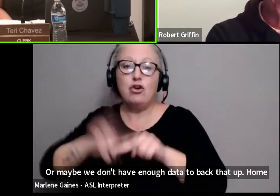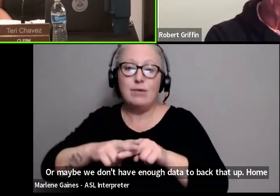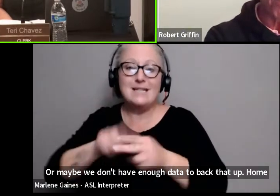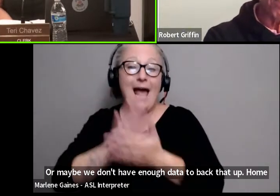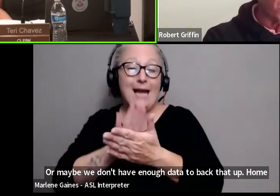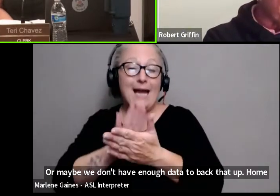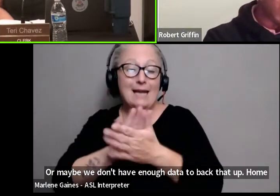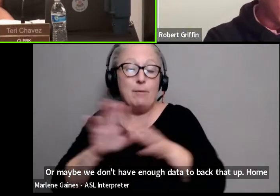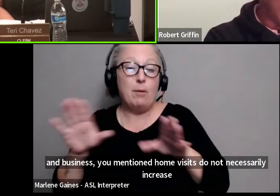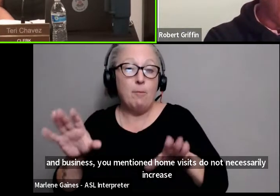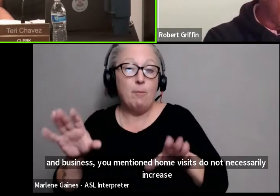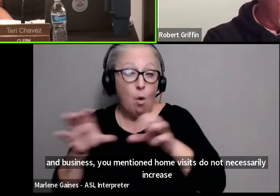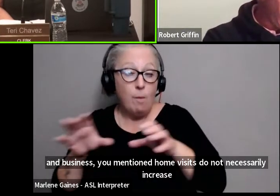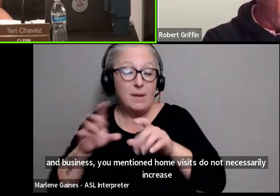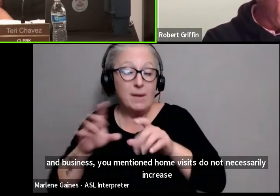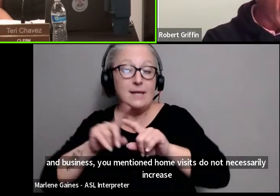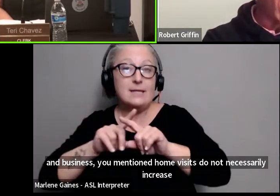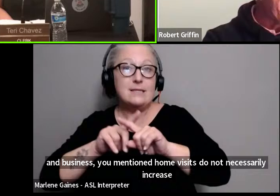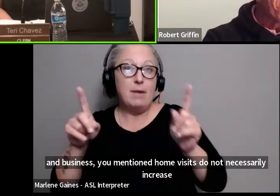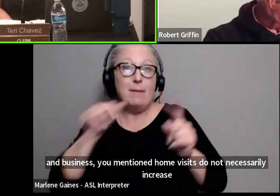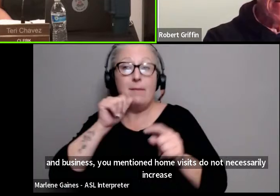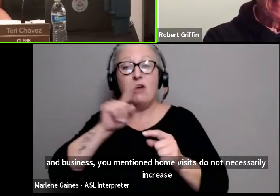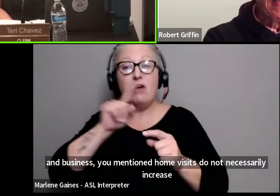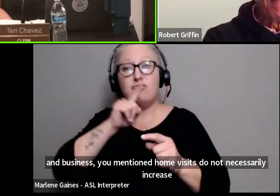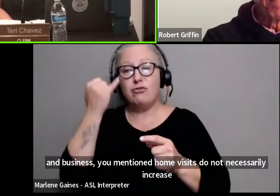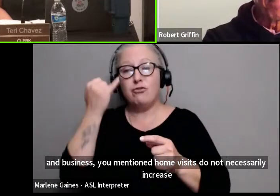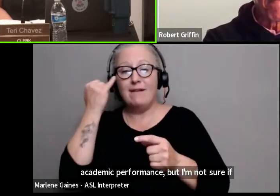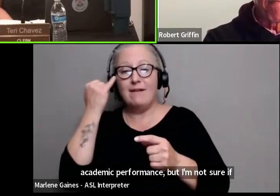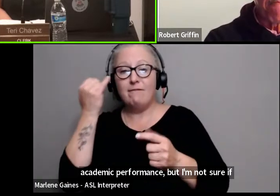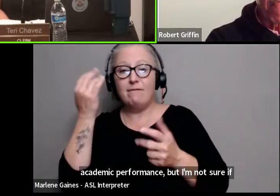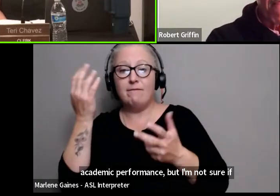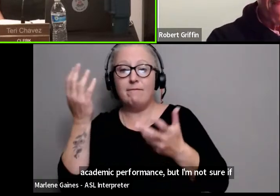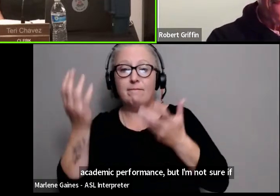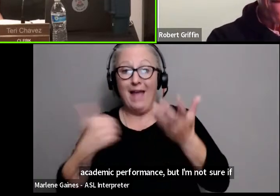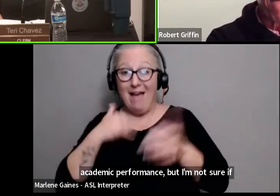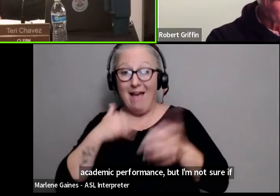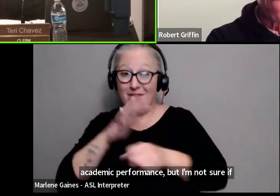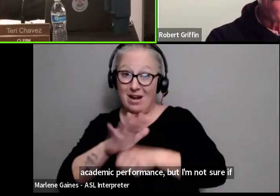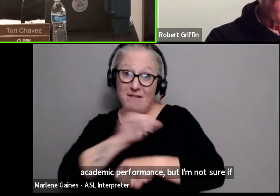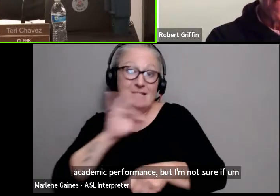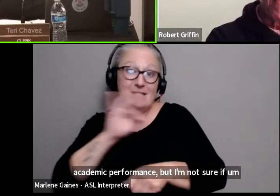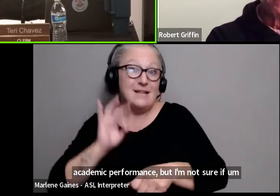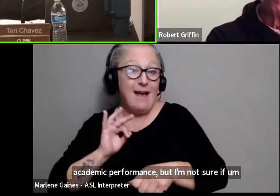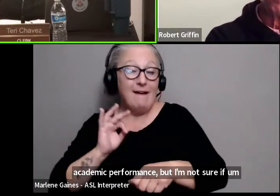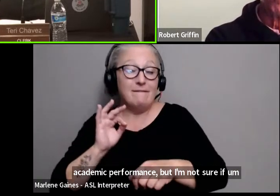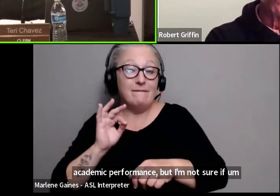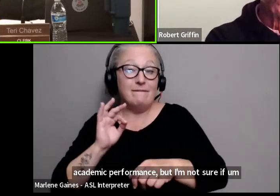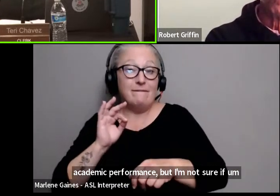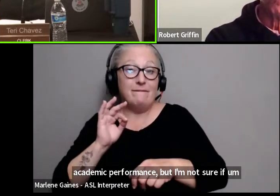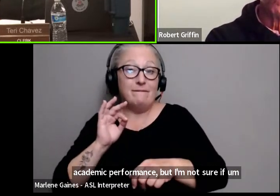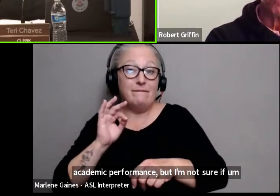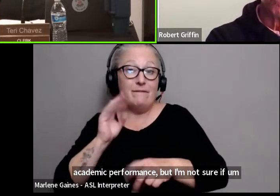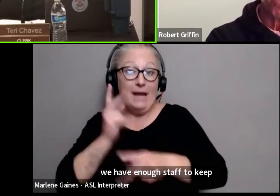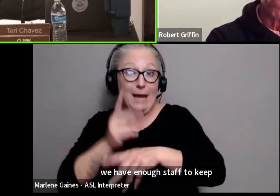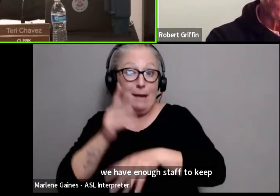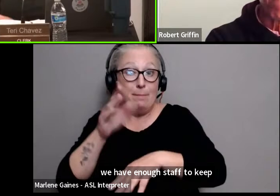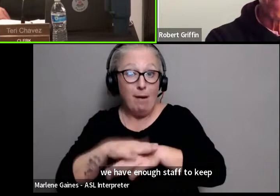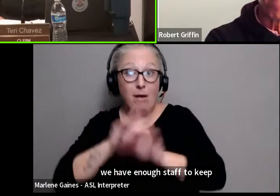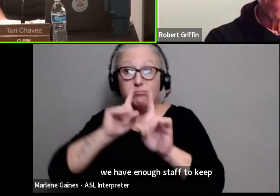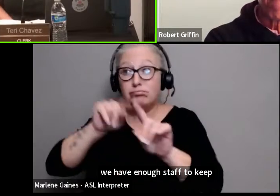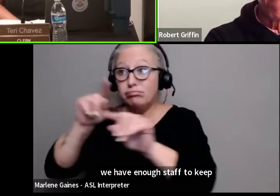academic performance, but I'm not sure if we have enough staff to keep up the pace and visit all the